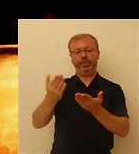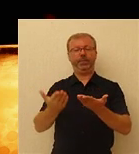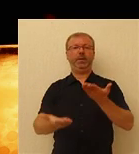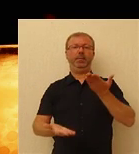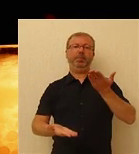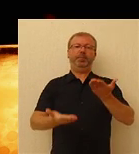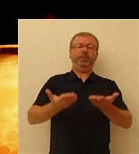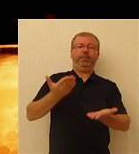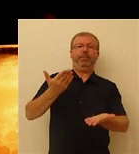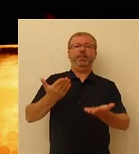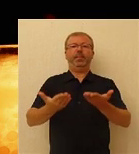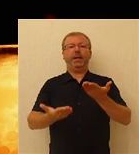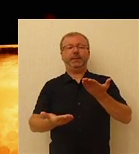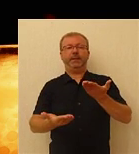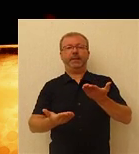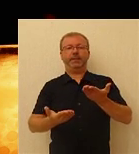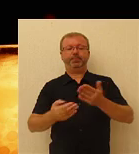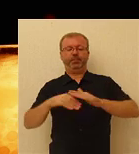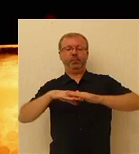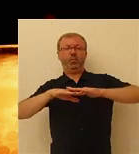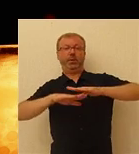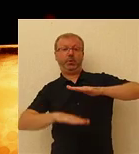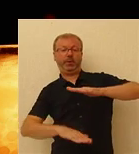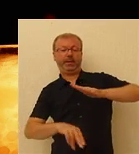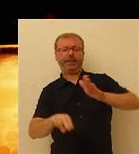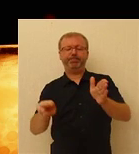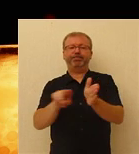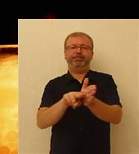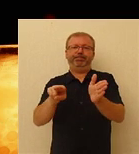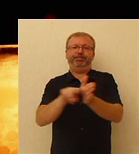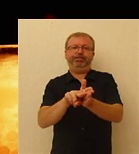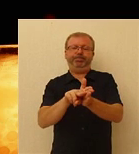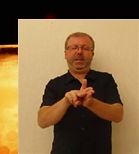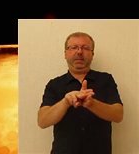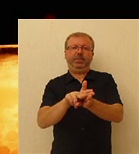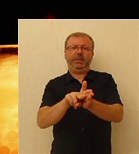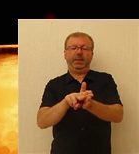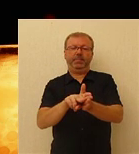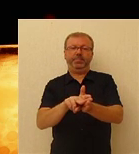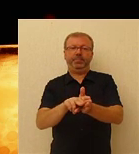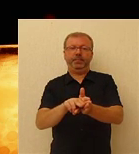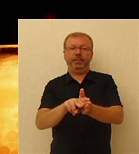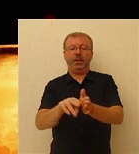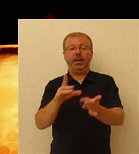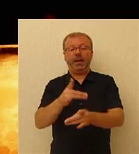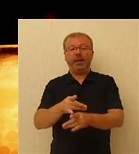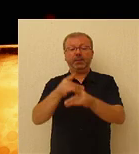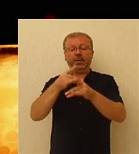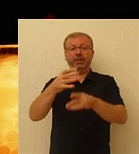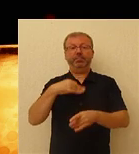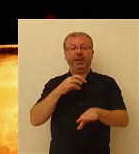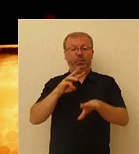reduce negativity, serve as a therapeutic tool for recovery,